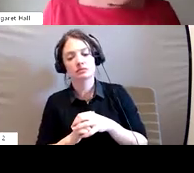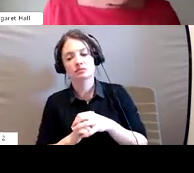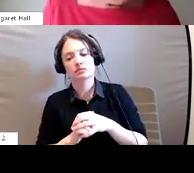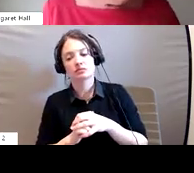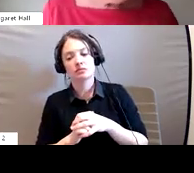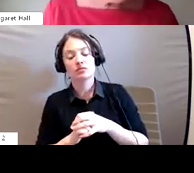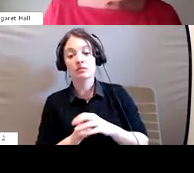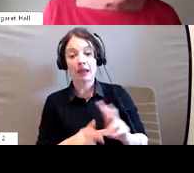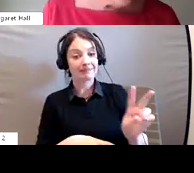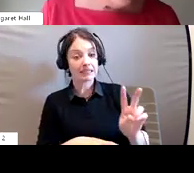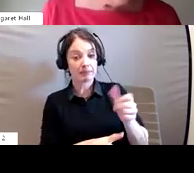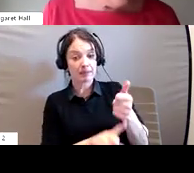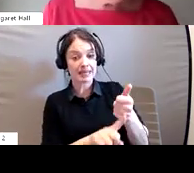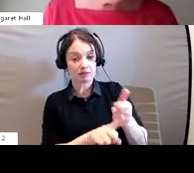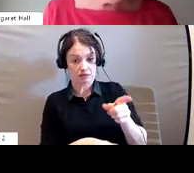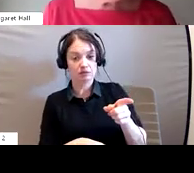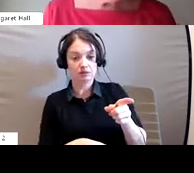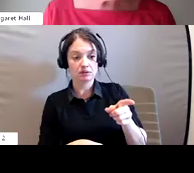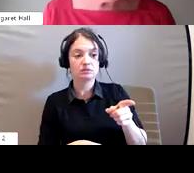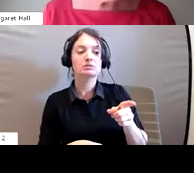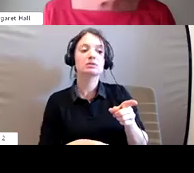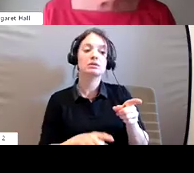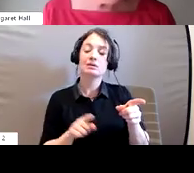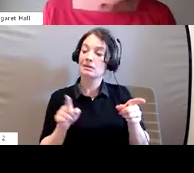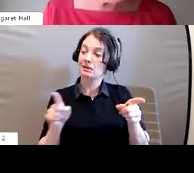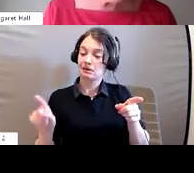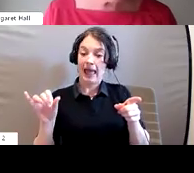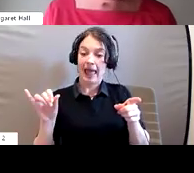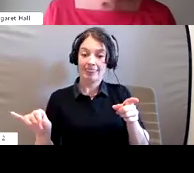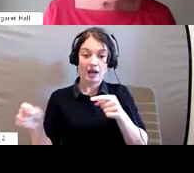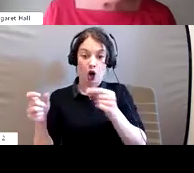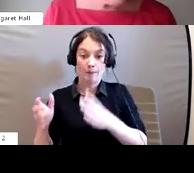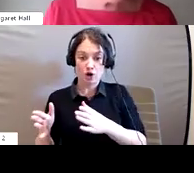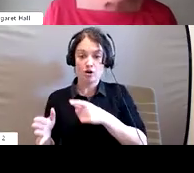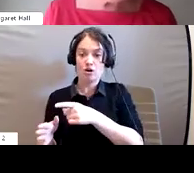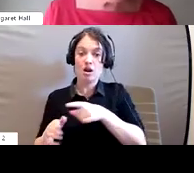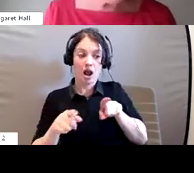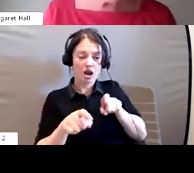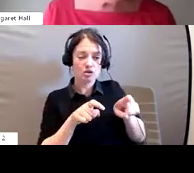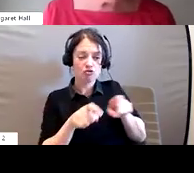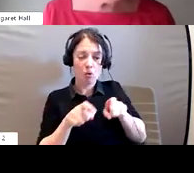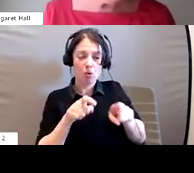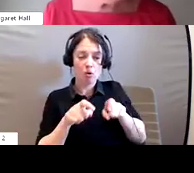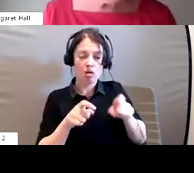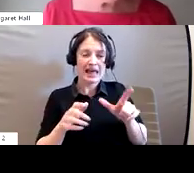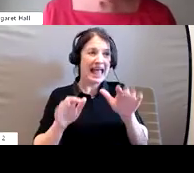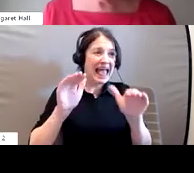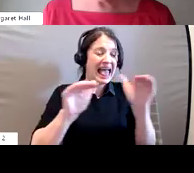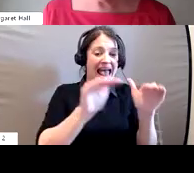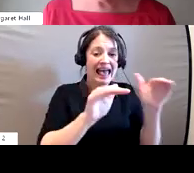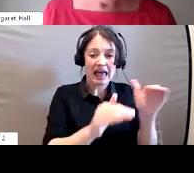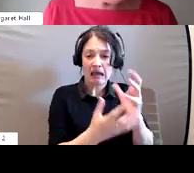The victim, by very reason of the perpetrator's coercive control, is unlikely to be able to seek help independently